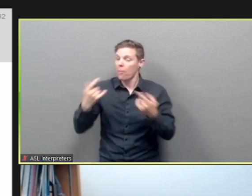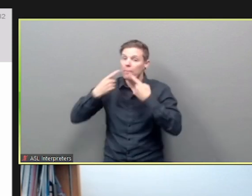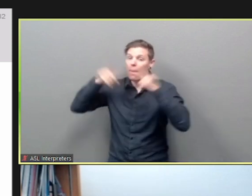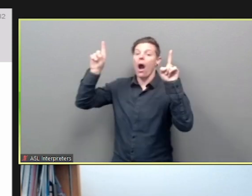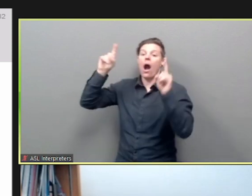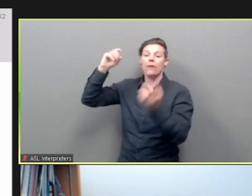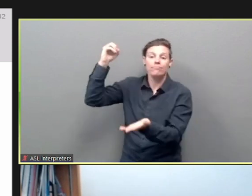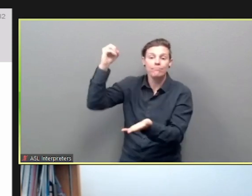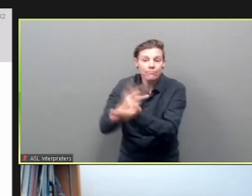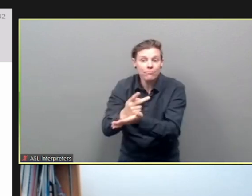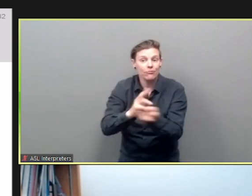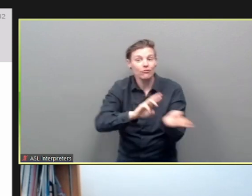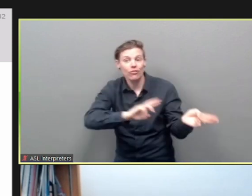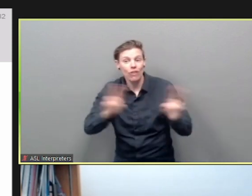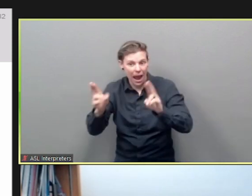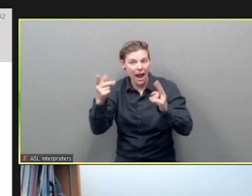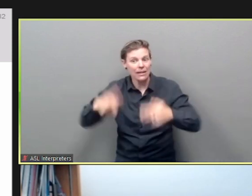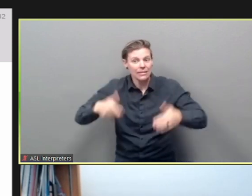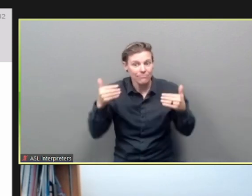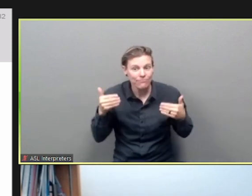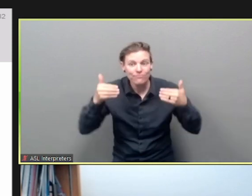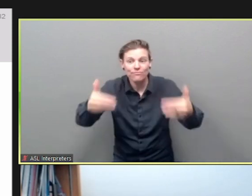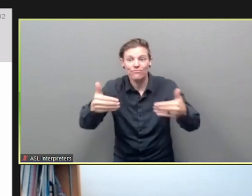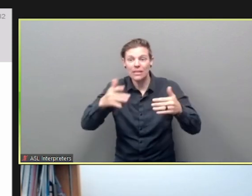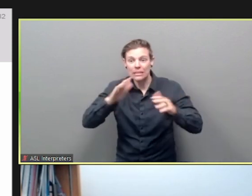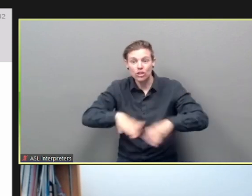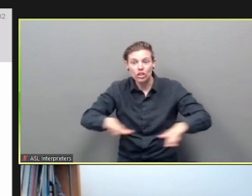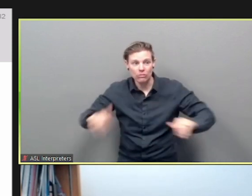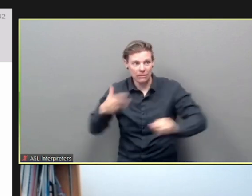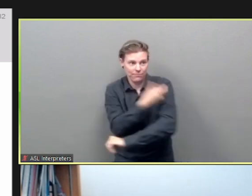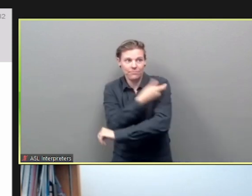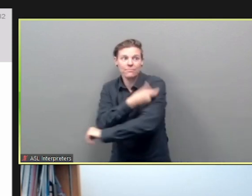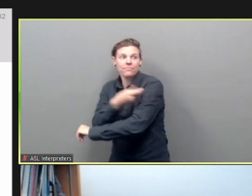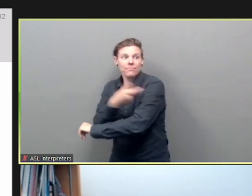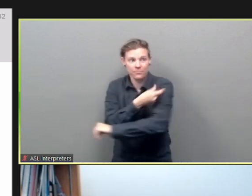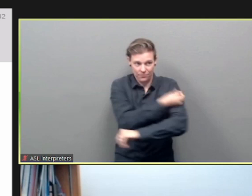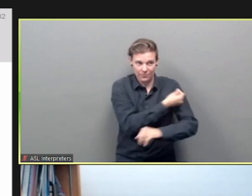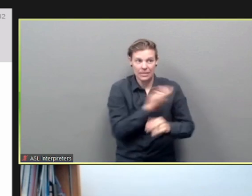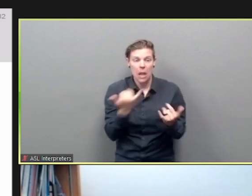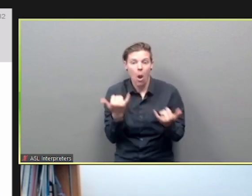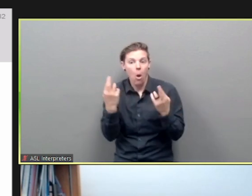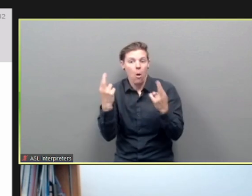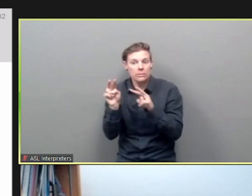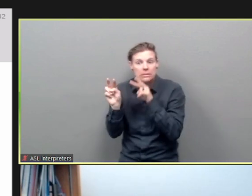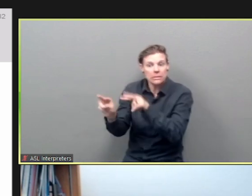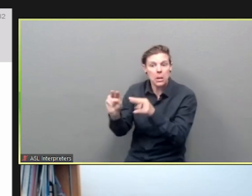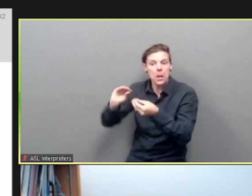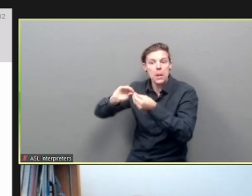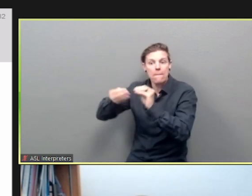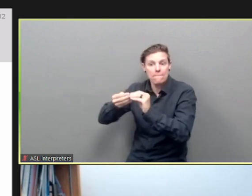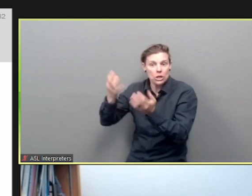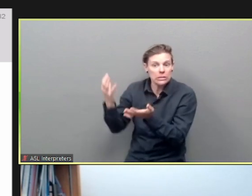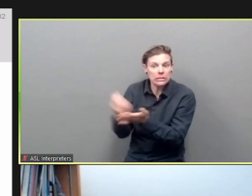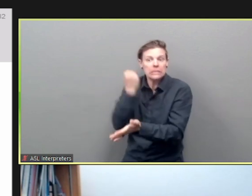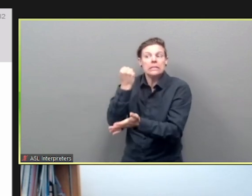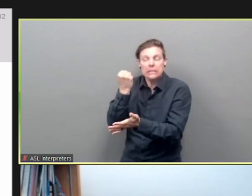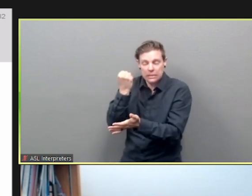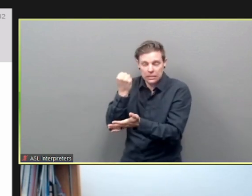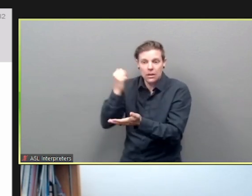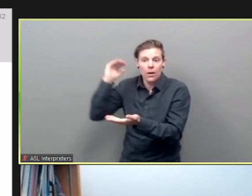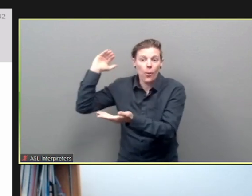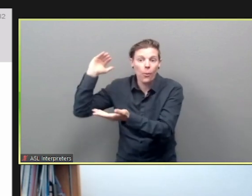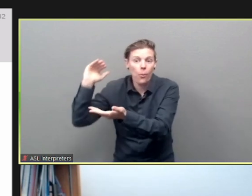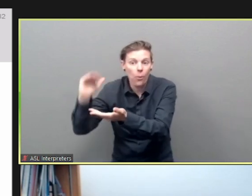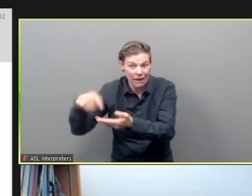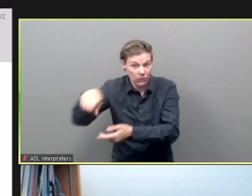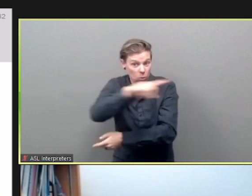see children, we hope to see that parents take advantage of the vaccine, which is now available. I won't